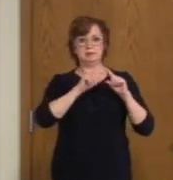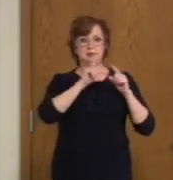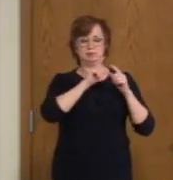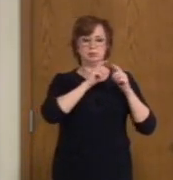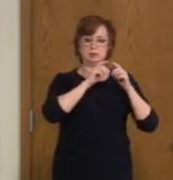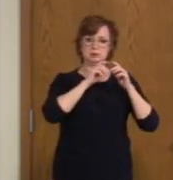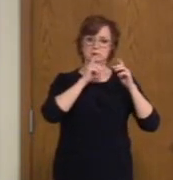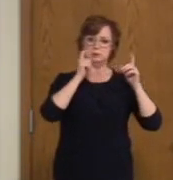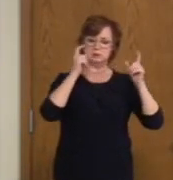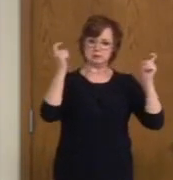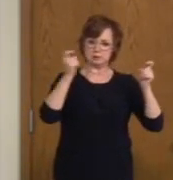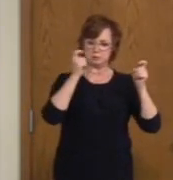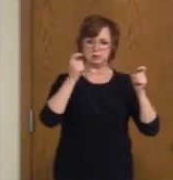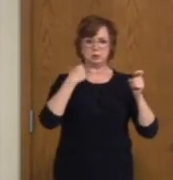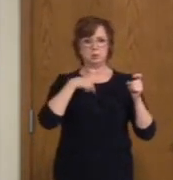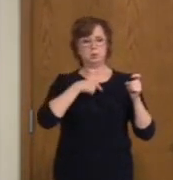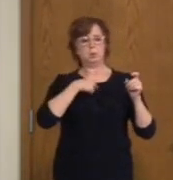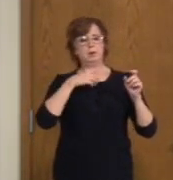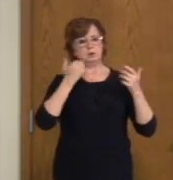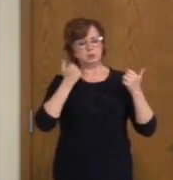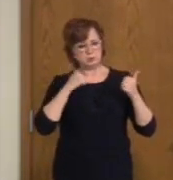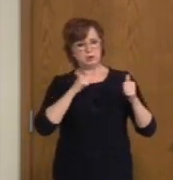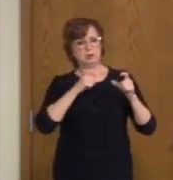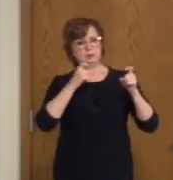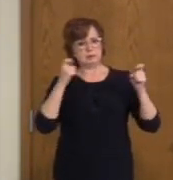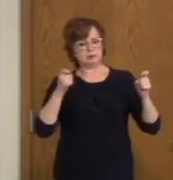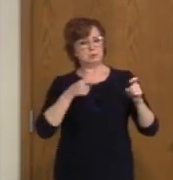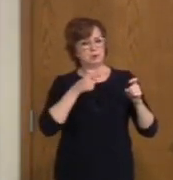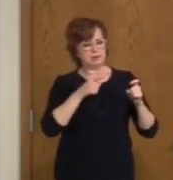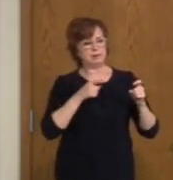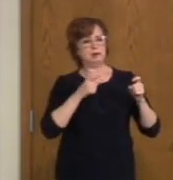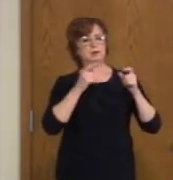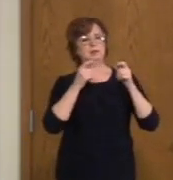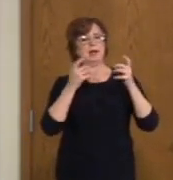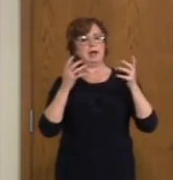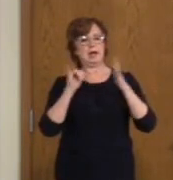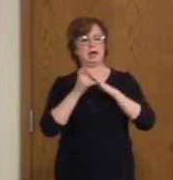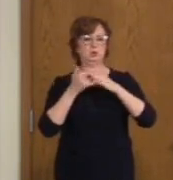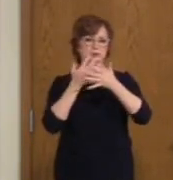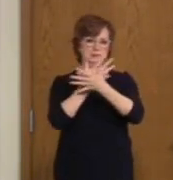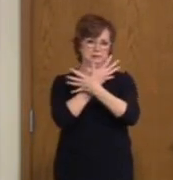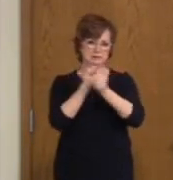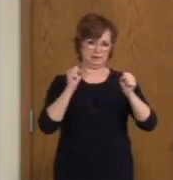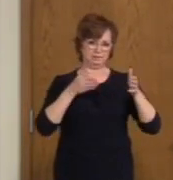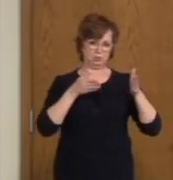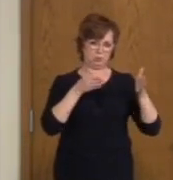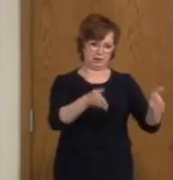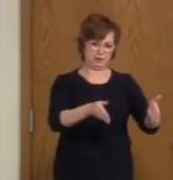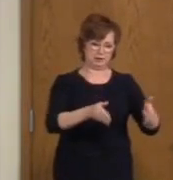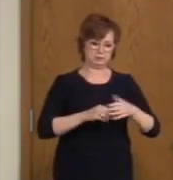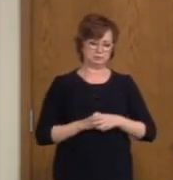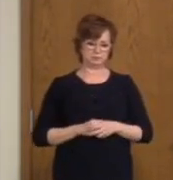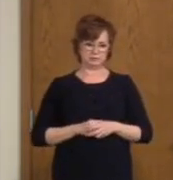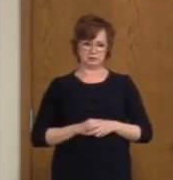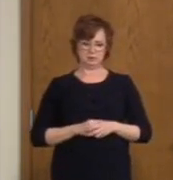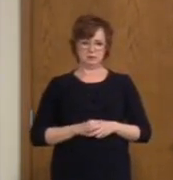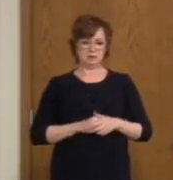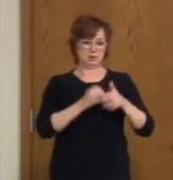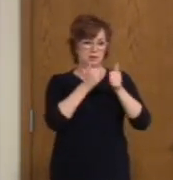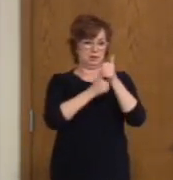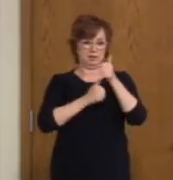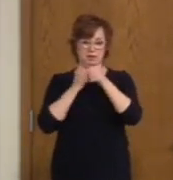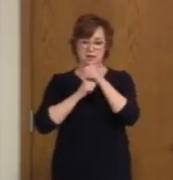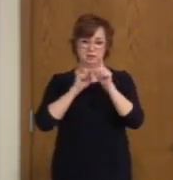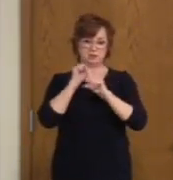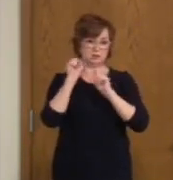we should participate in these events safely. In particular, and everyone's situation is going to be somewhat different, whether